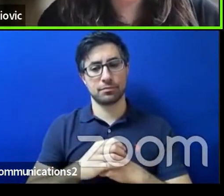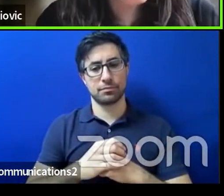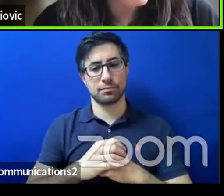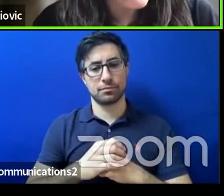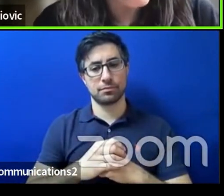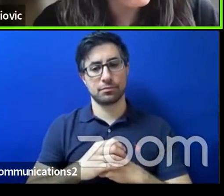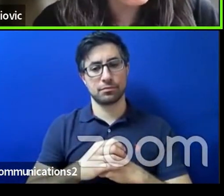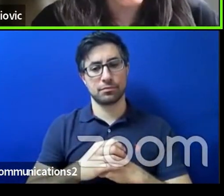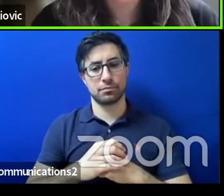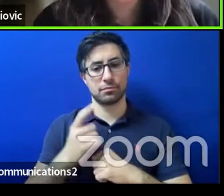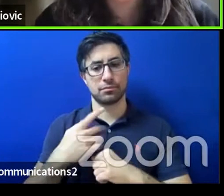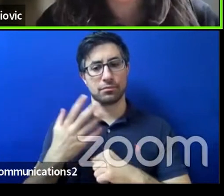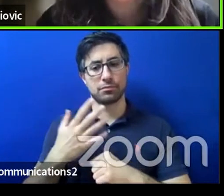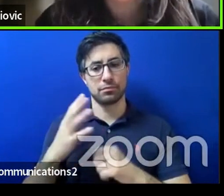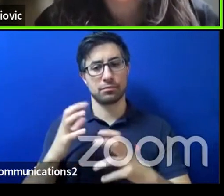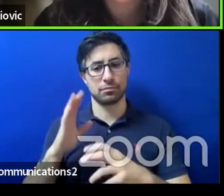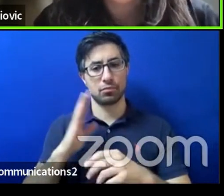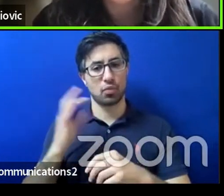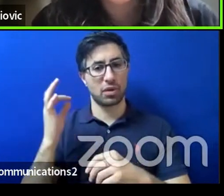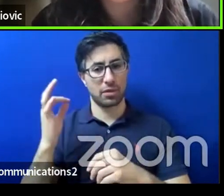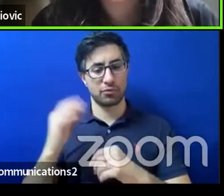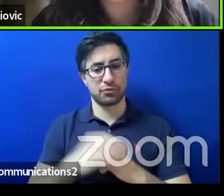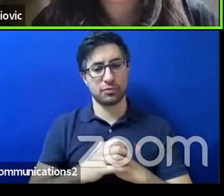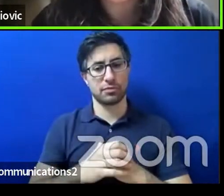my appearance, I have dark brown hair,